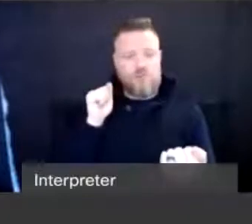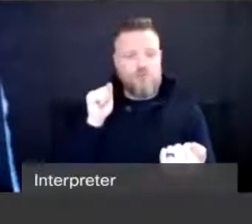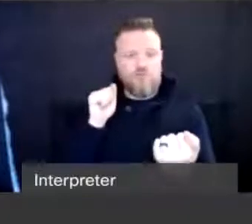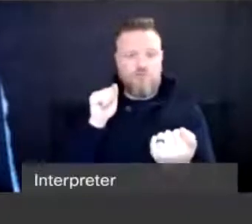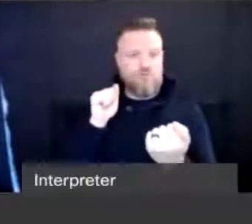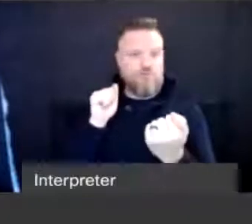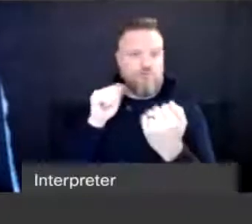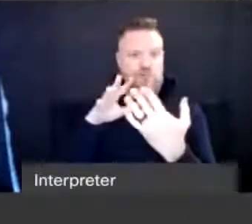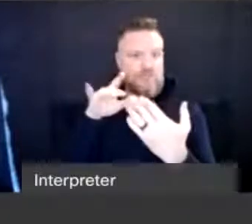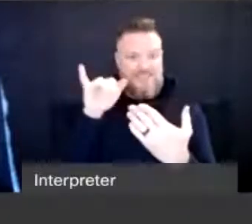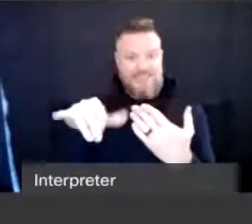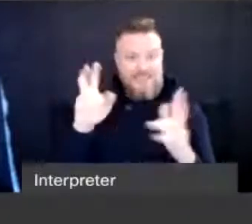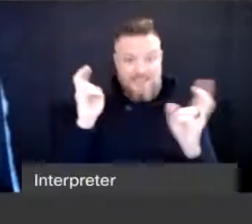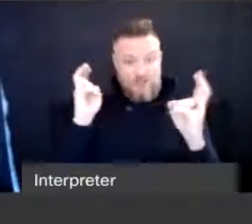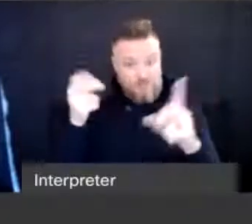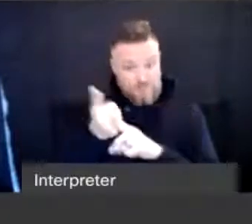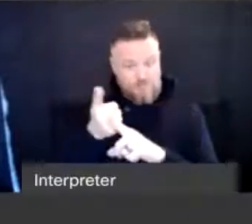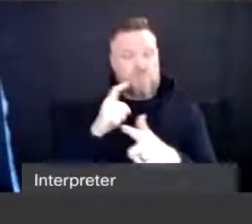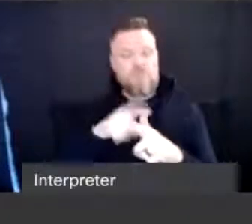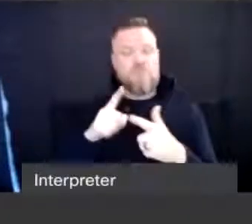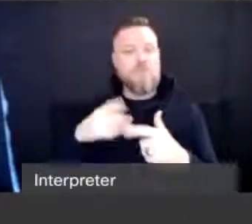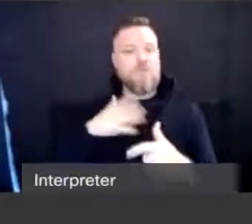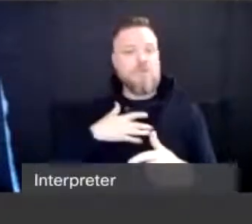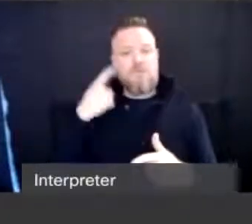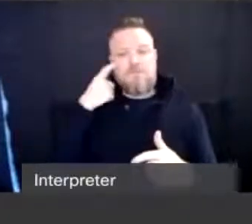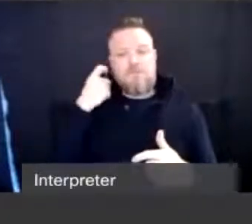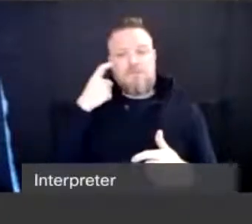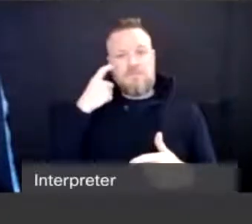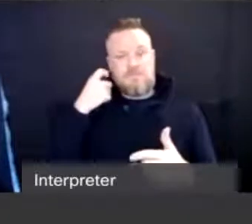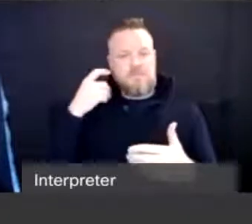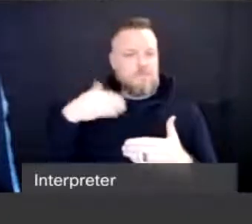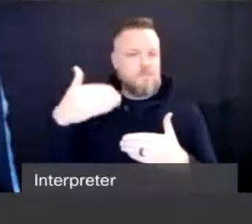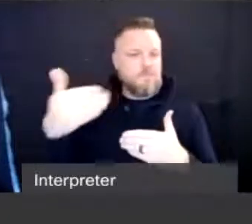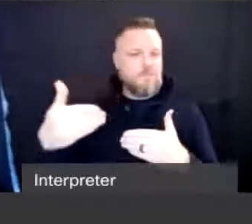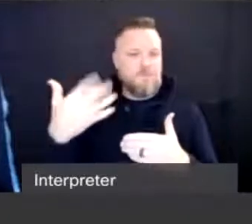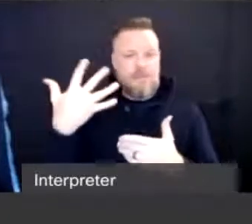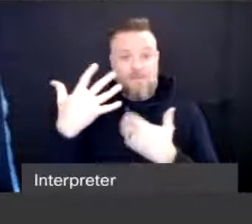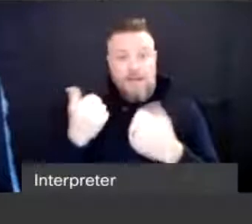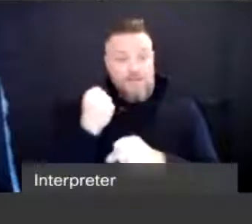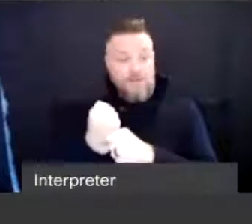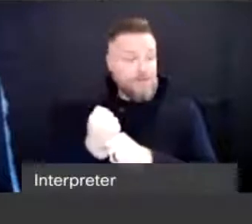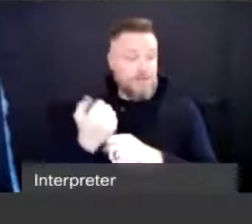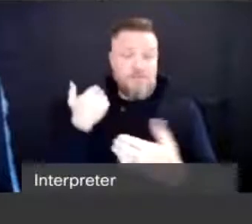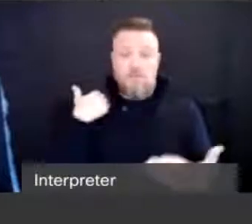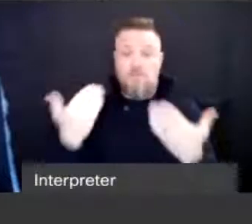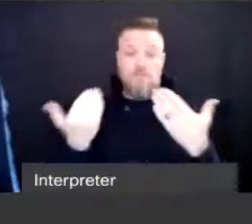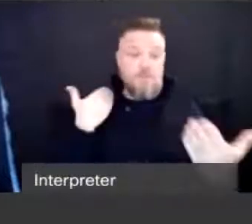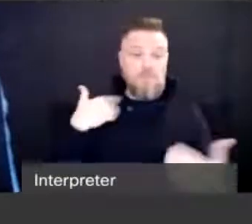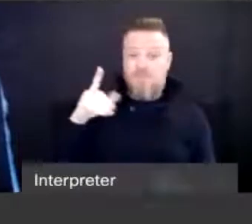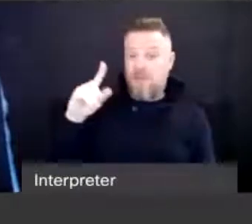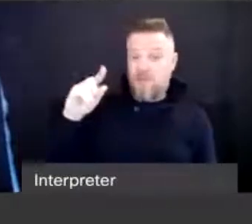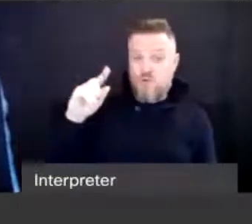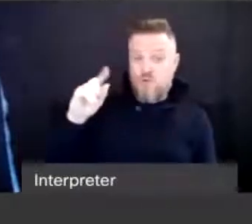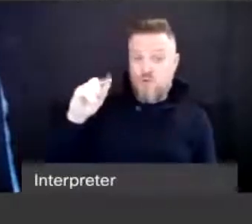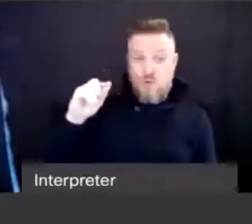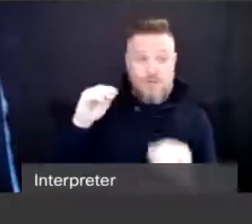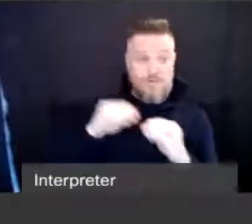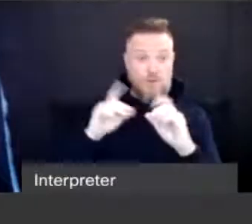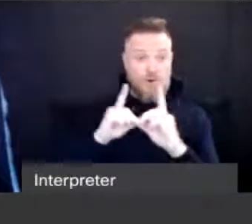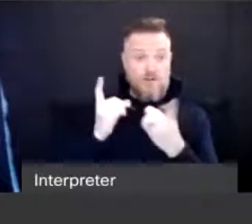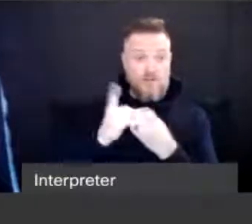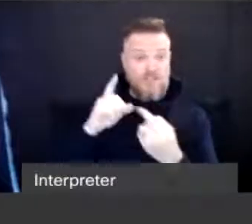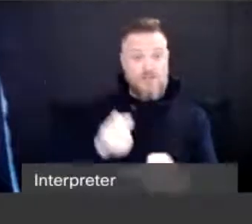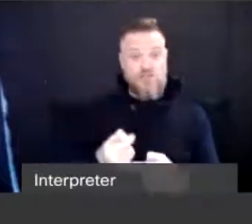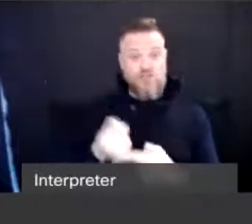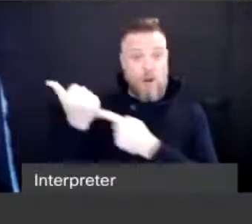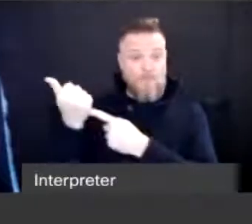this particular issue, we would suspect that in the next 5 years we may drop another 20 districts who are currently